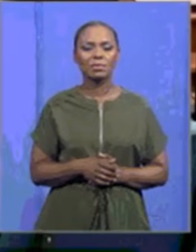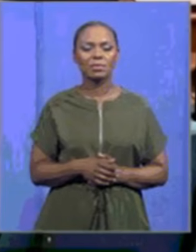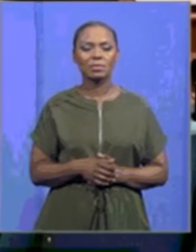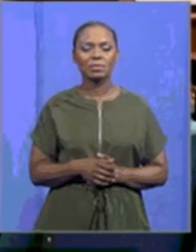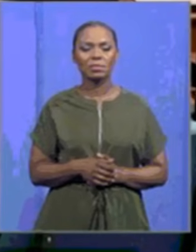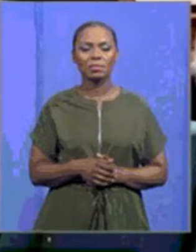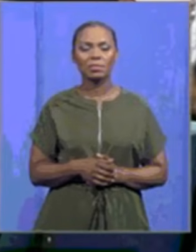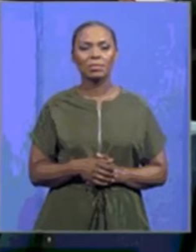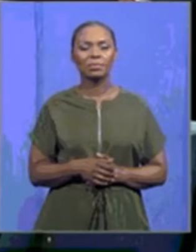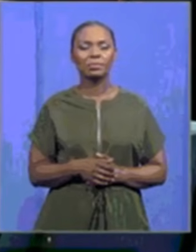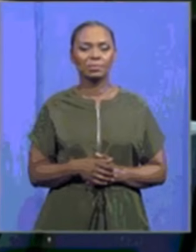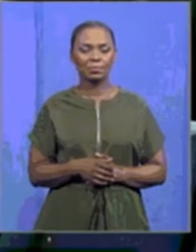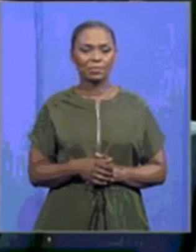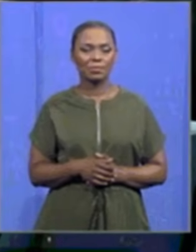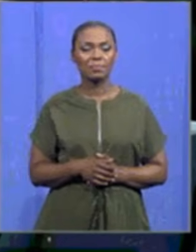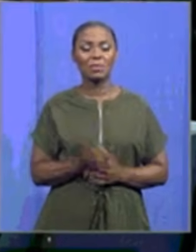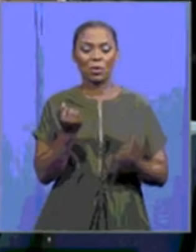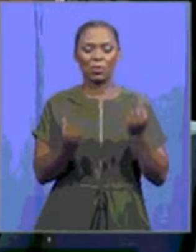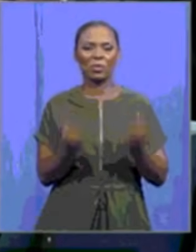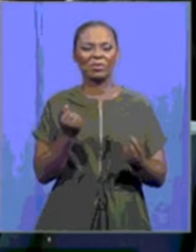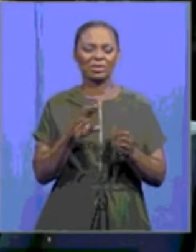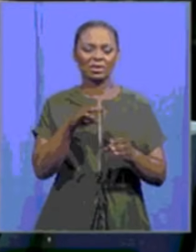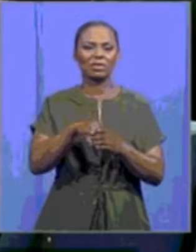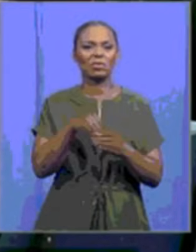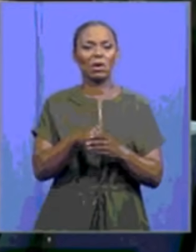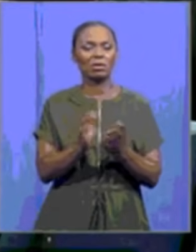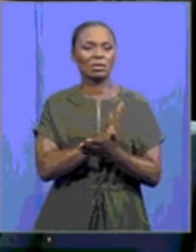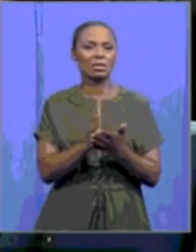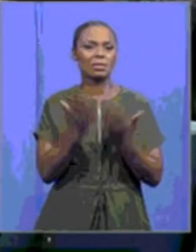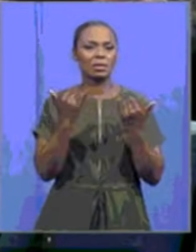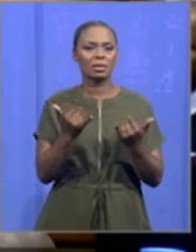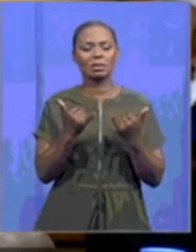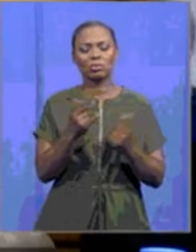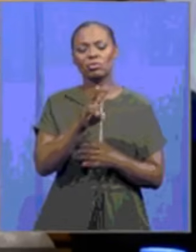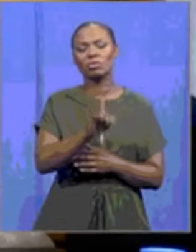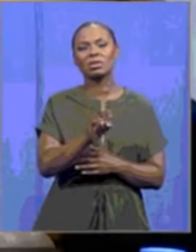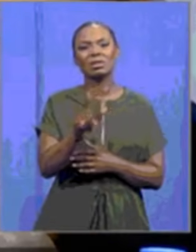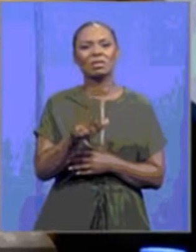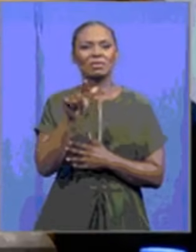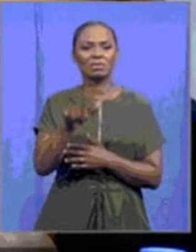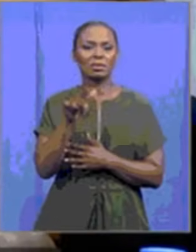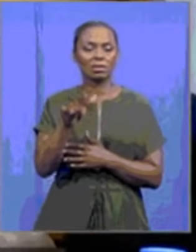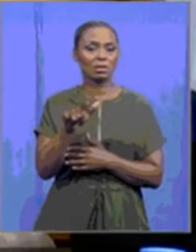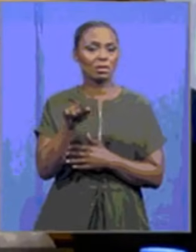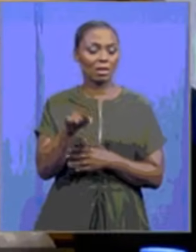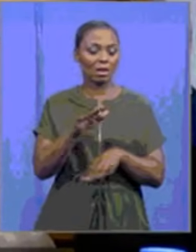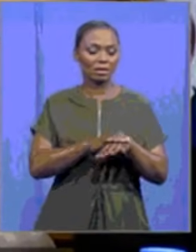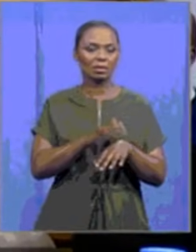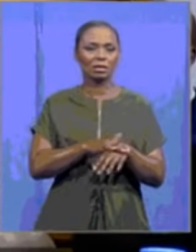Ho tlalewa hangeo ena e amana le diketsahalo tse etsahetseng ka selemo sa 2017 ka nako eo